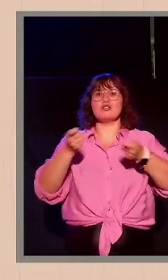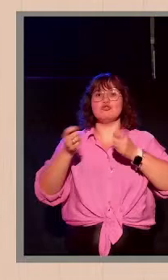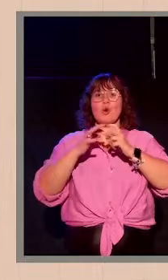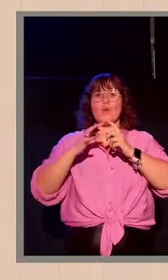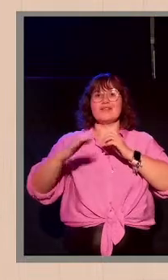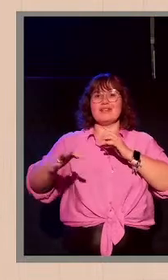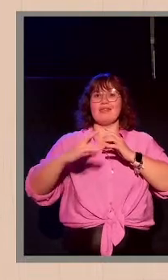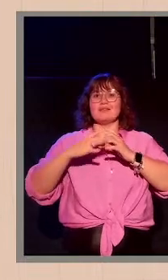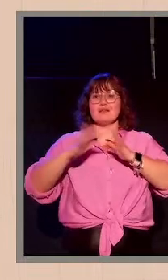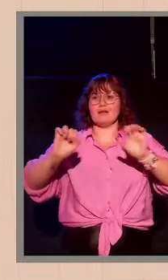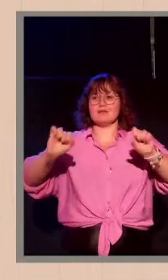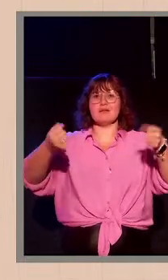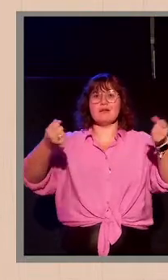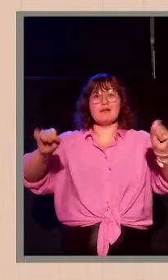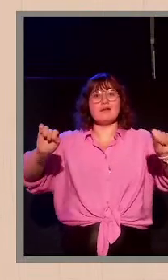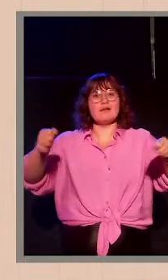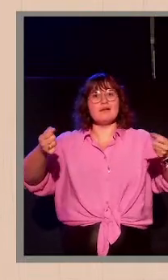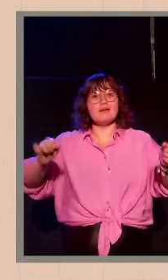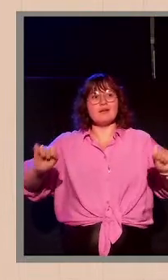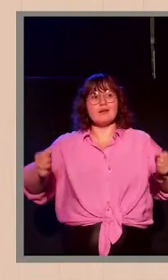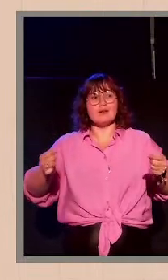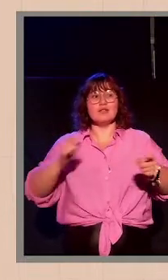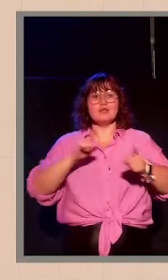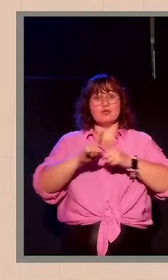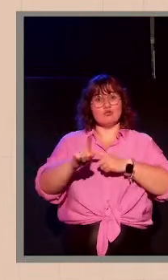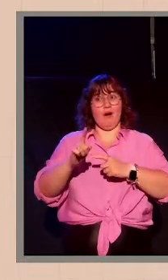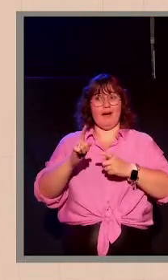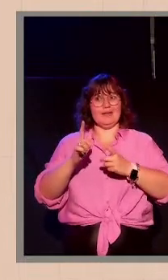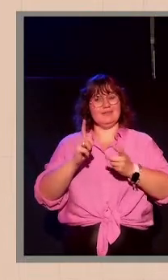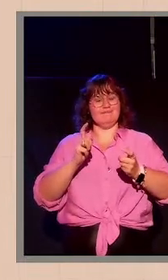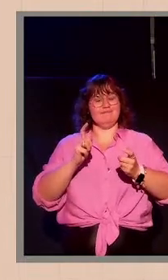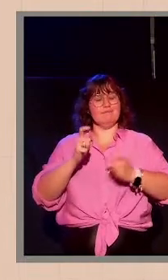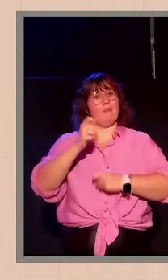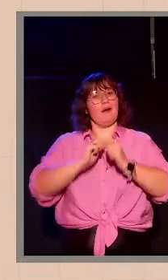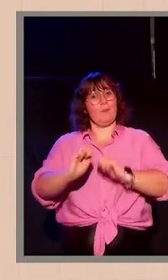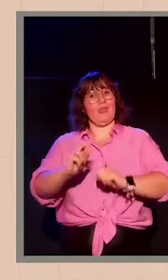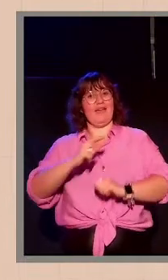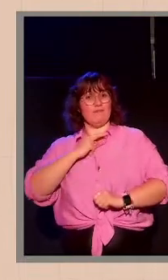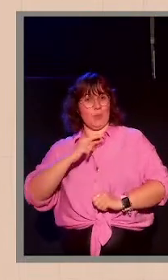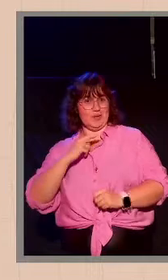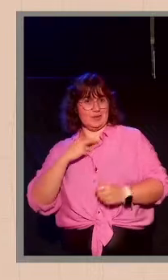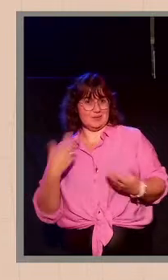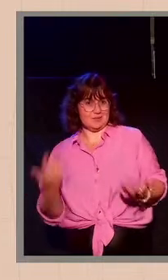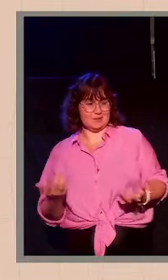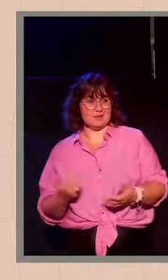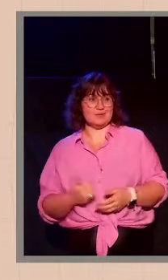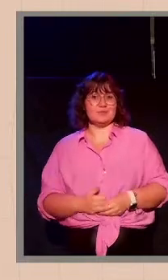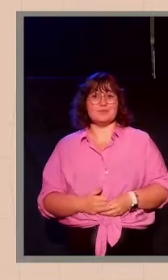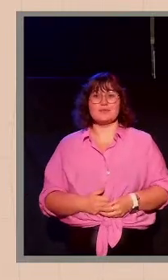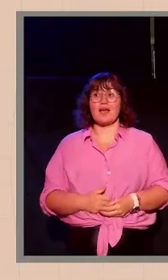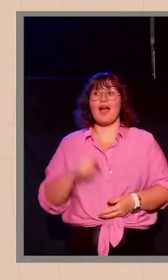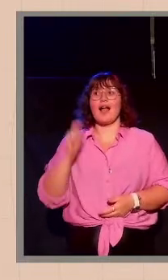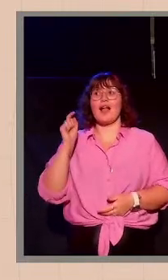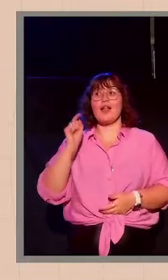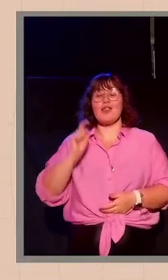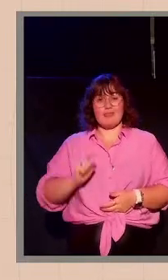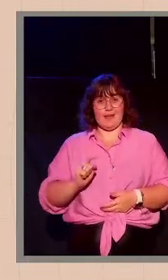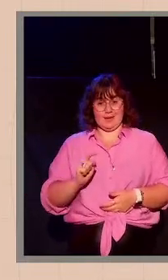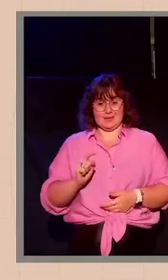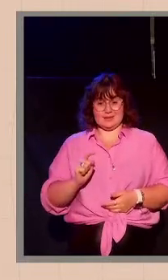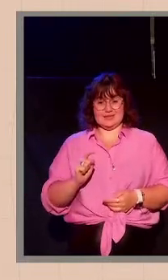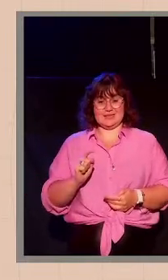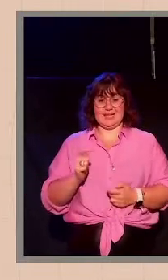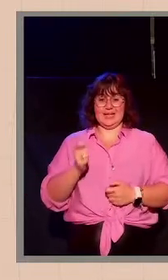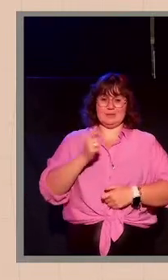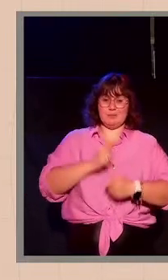synthesizer, control effects on their voice. So that is something which is sort